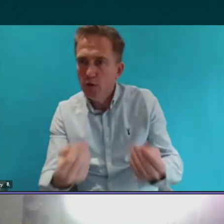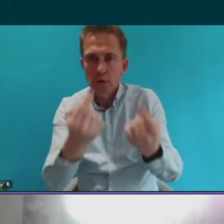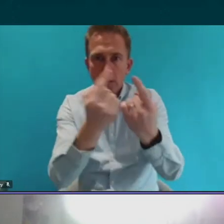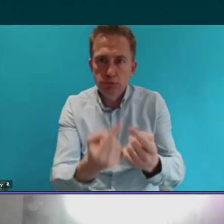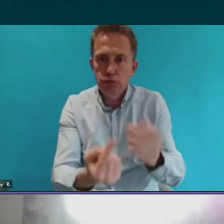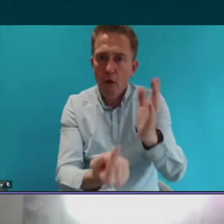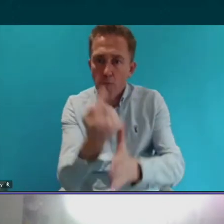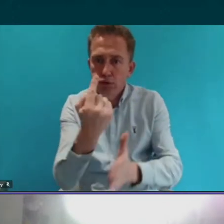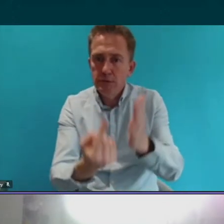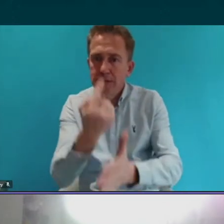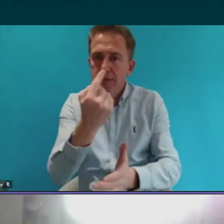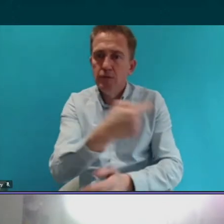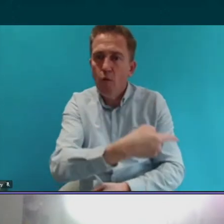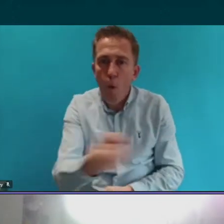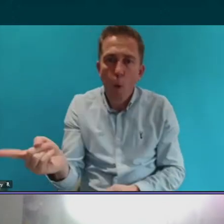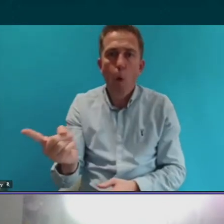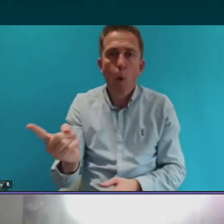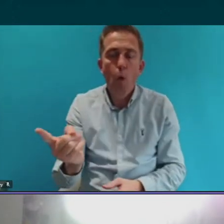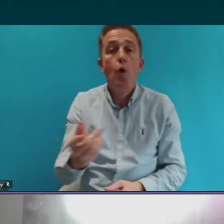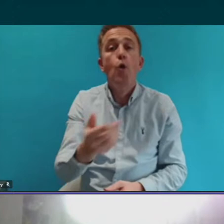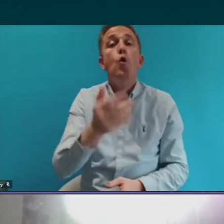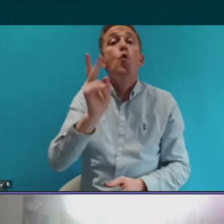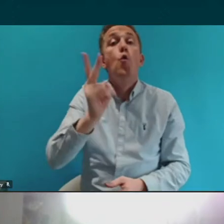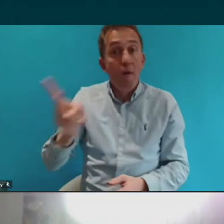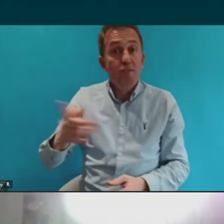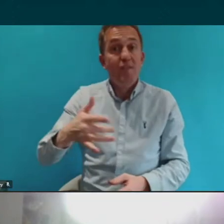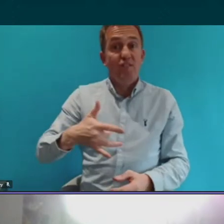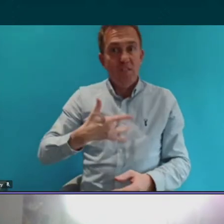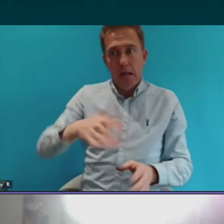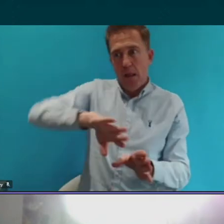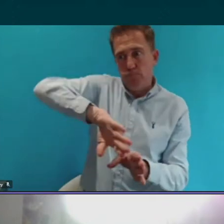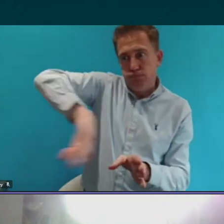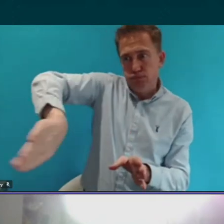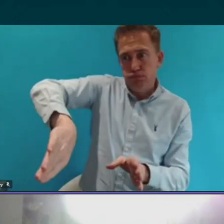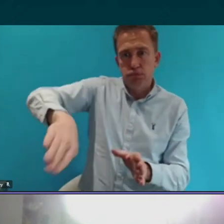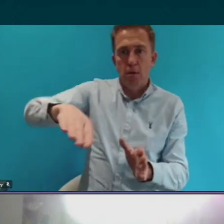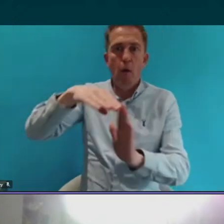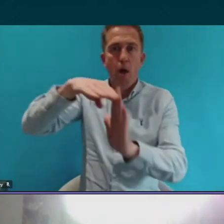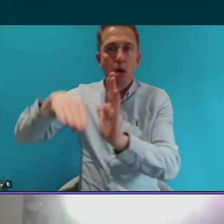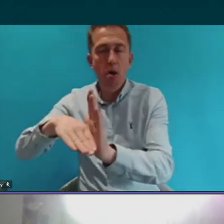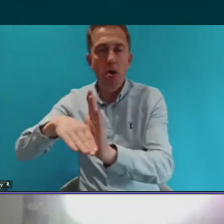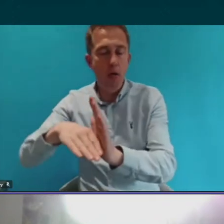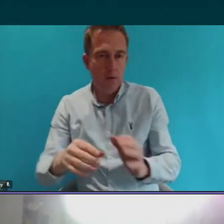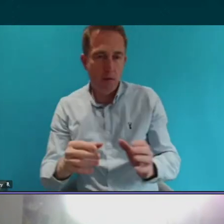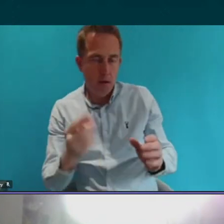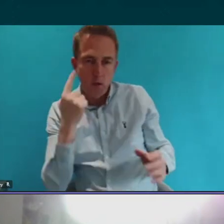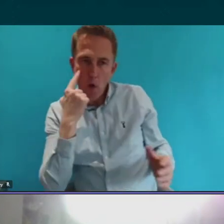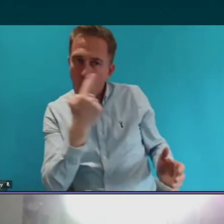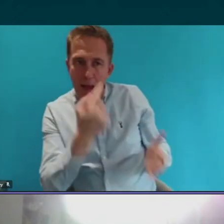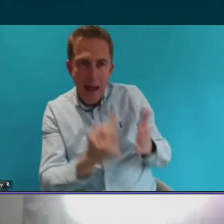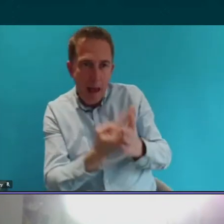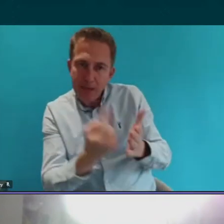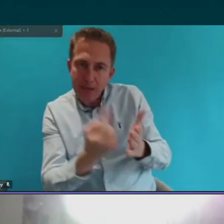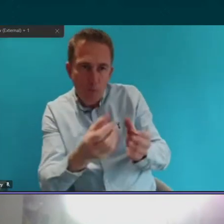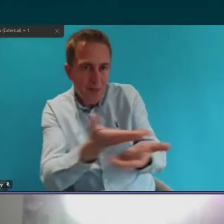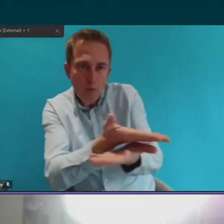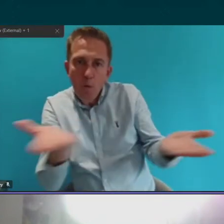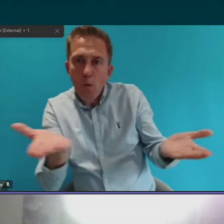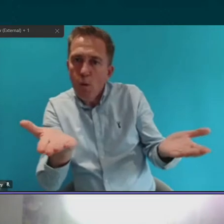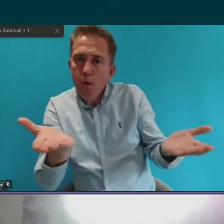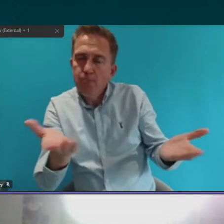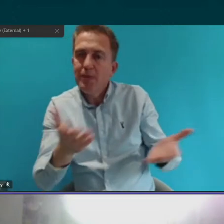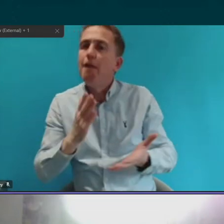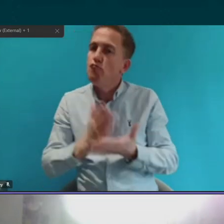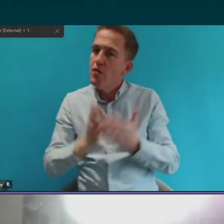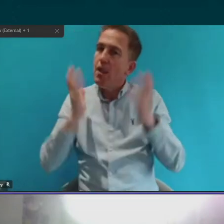be, excluded or marginalised. I don't see this happening, and I have real concerns with this. And